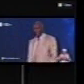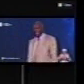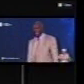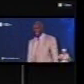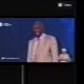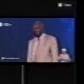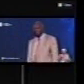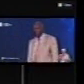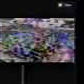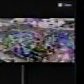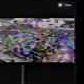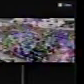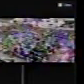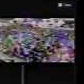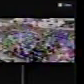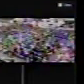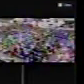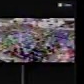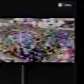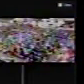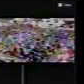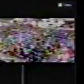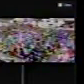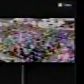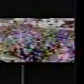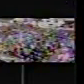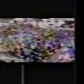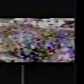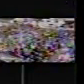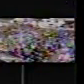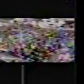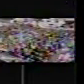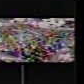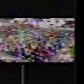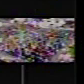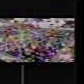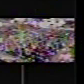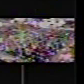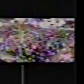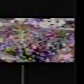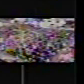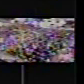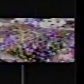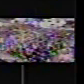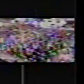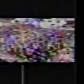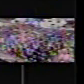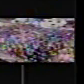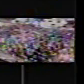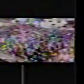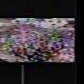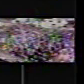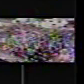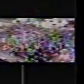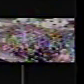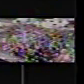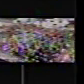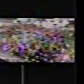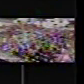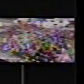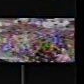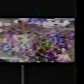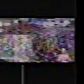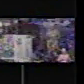all our leaders. Some of our leaders are going through some things, and we are trusting God as we call upon God on their